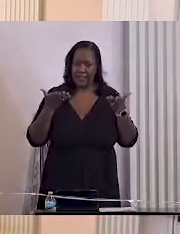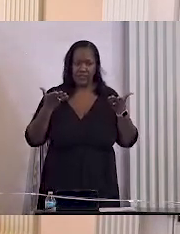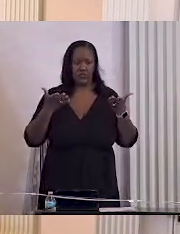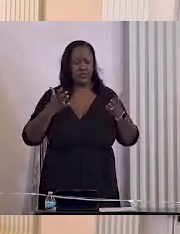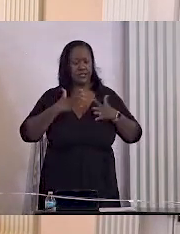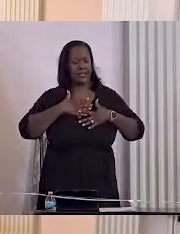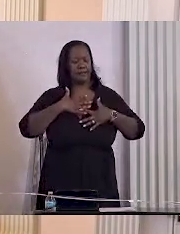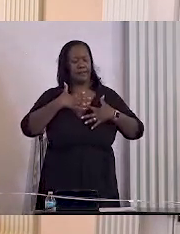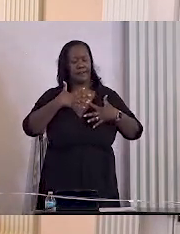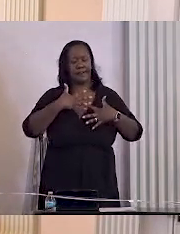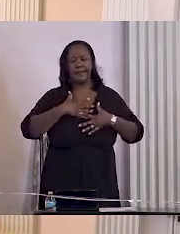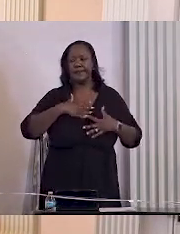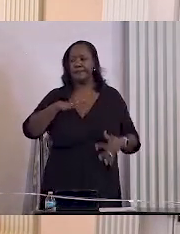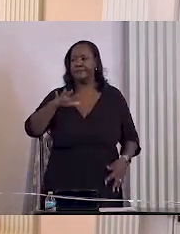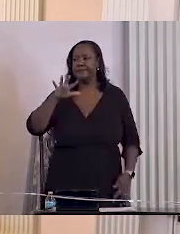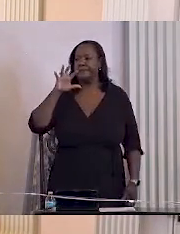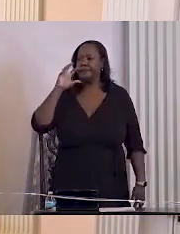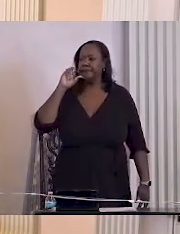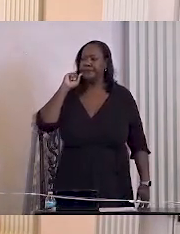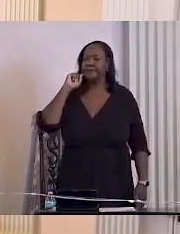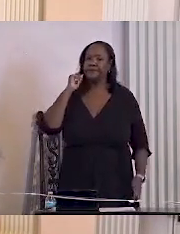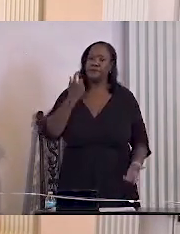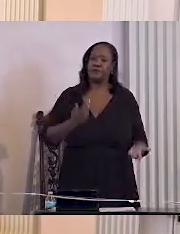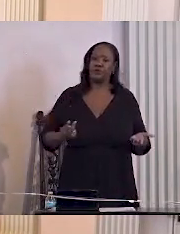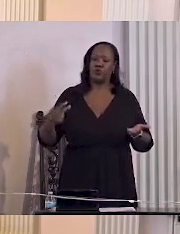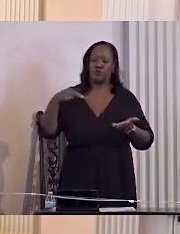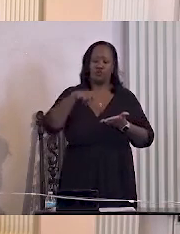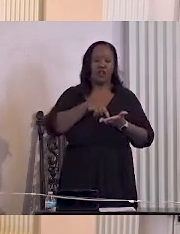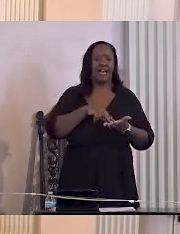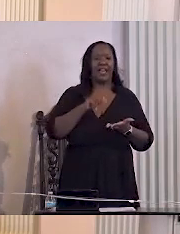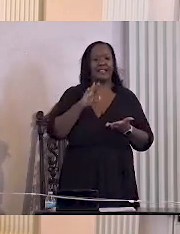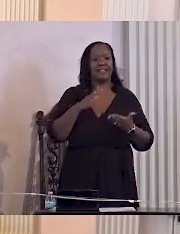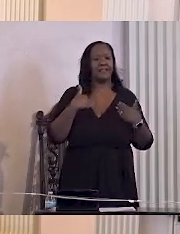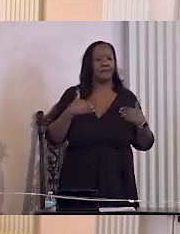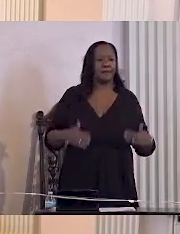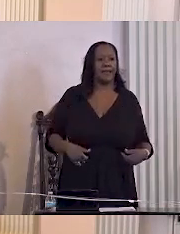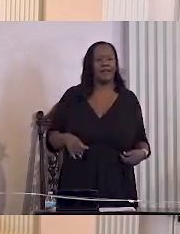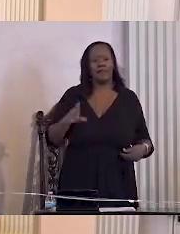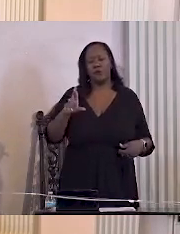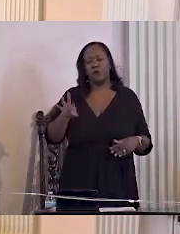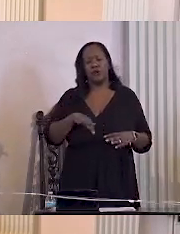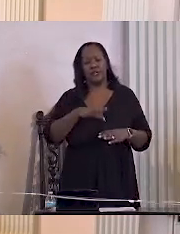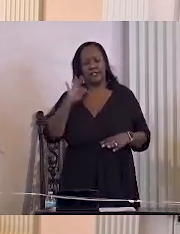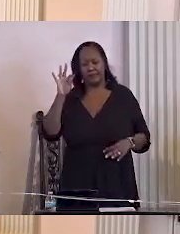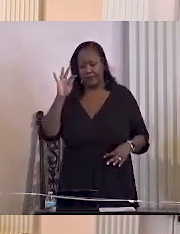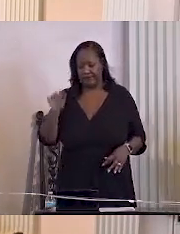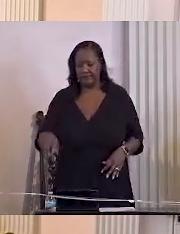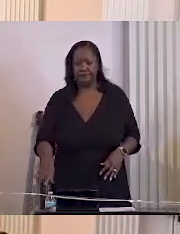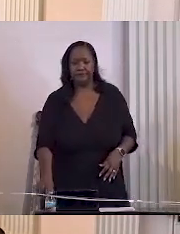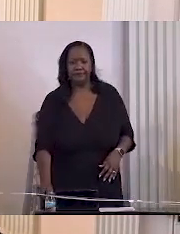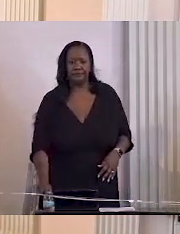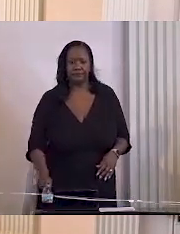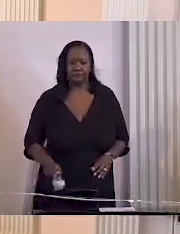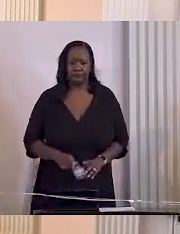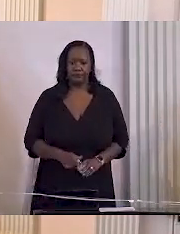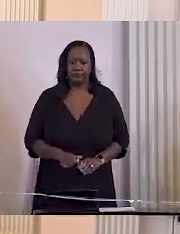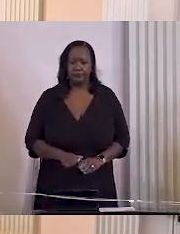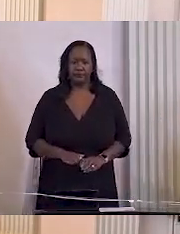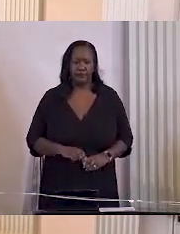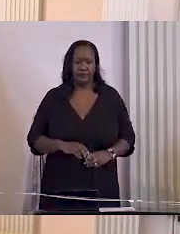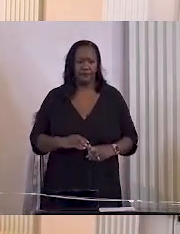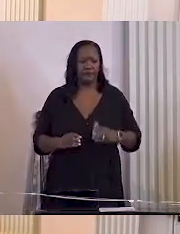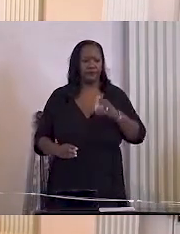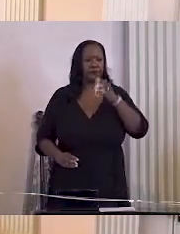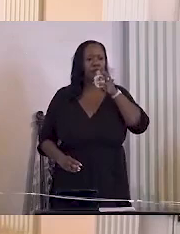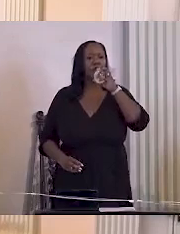breath, to rise in body, rise in spirit for the fire of commitment.